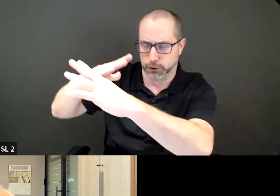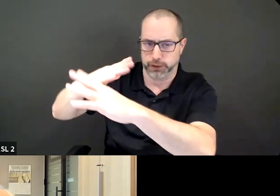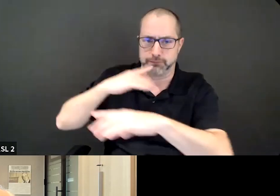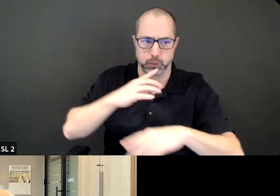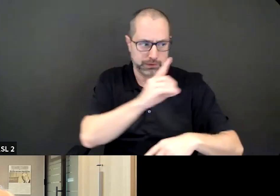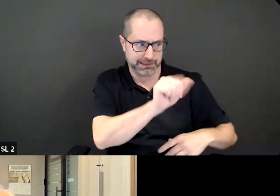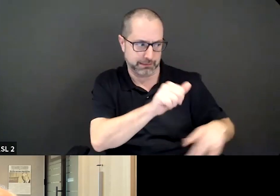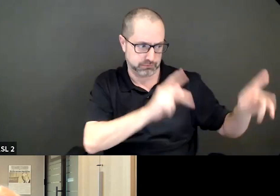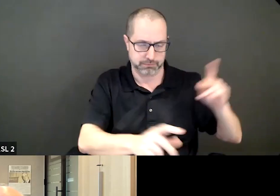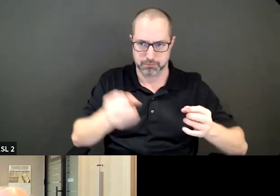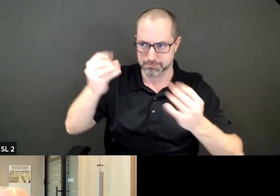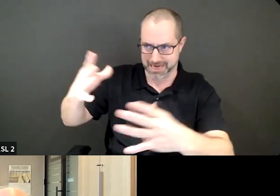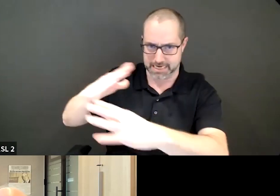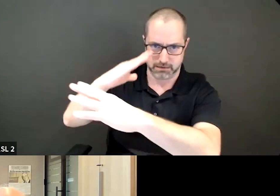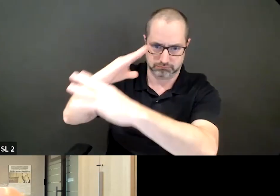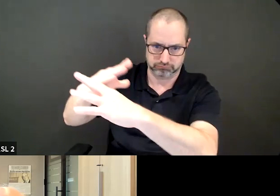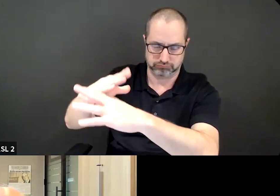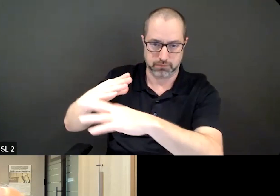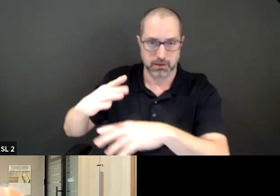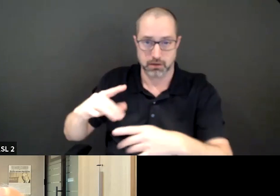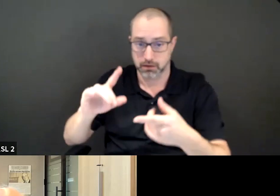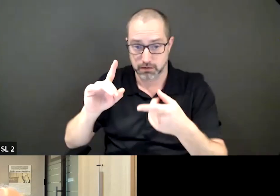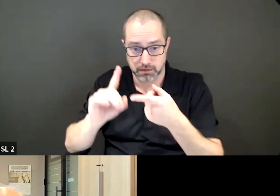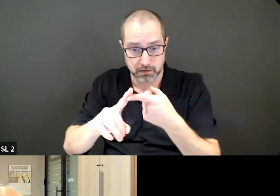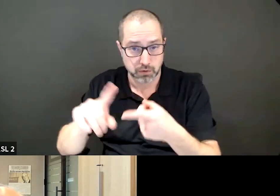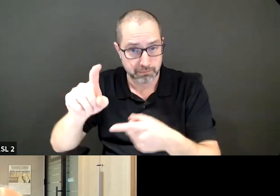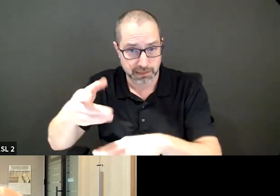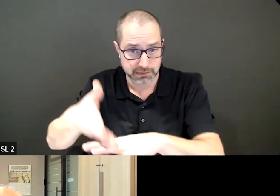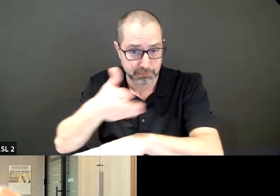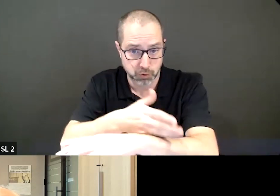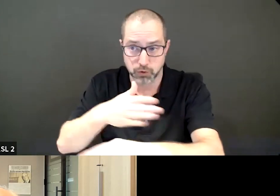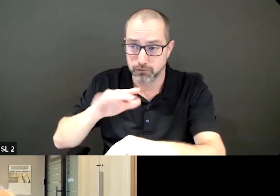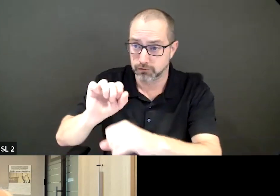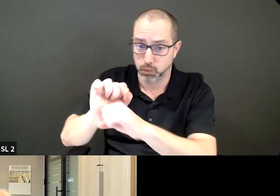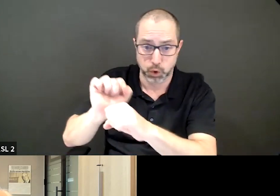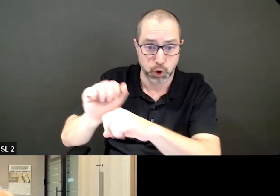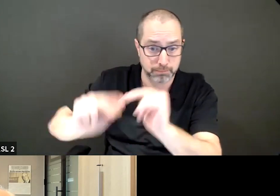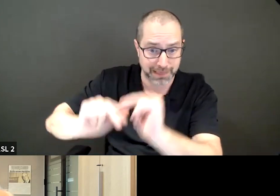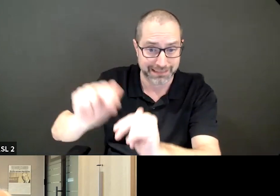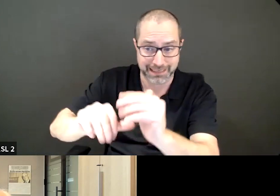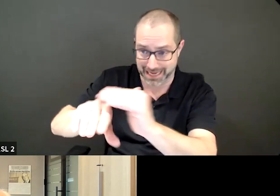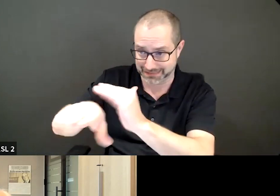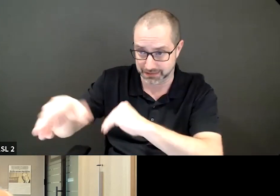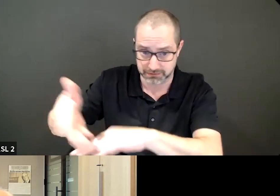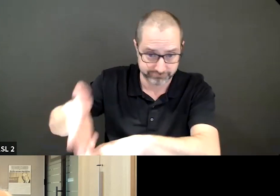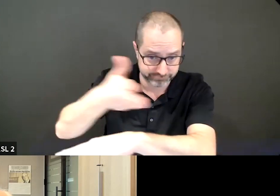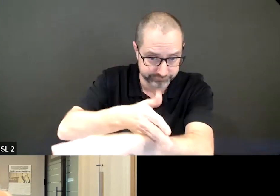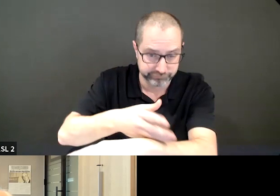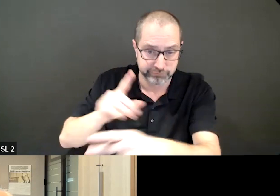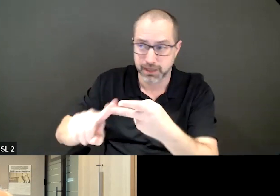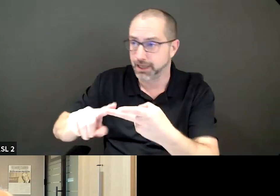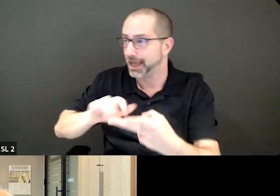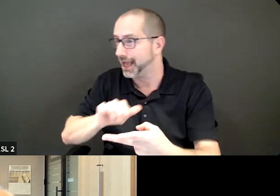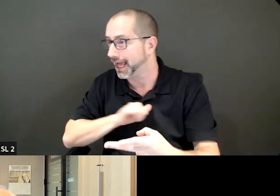disabilities. Not only do we have to improve the accessibility of our workplaces, but we need to address misconceptions and